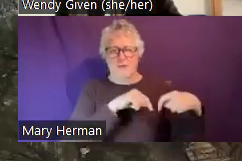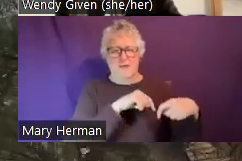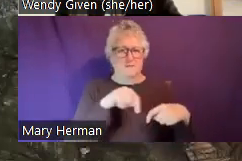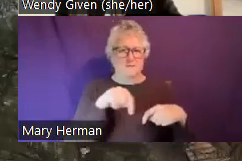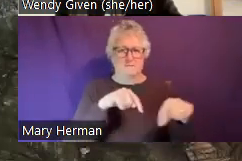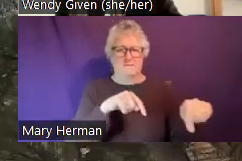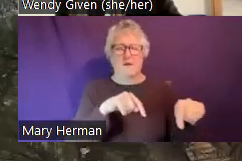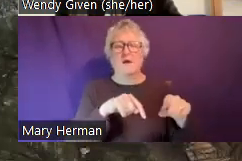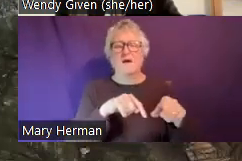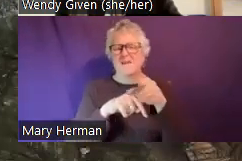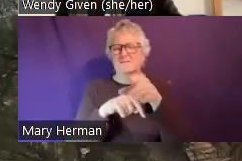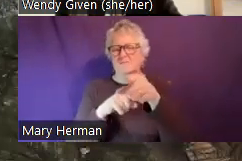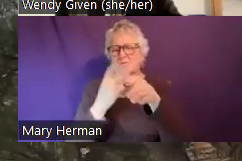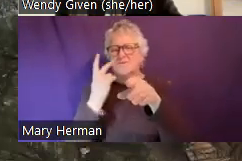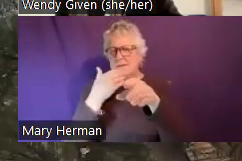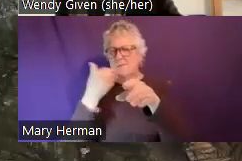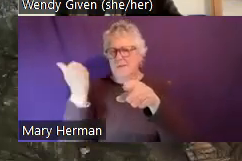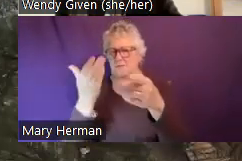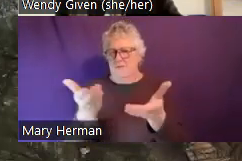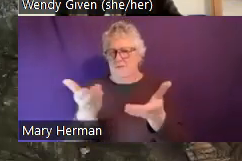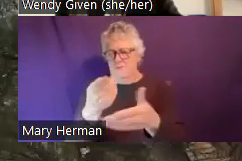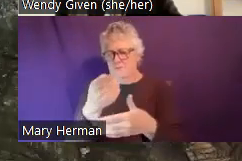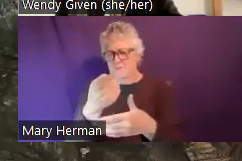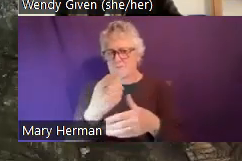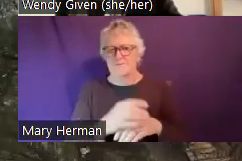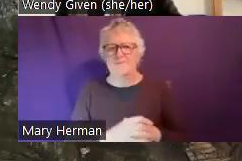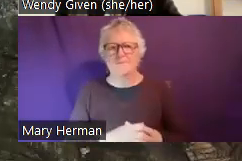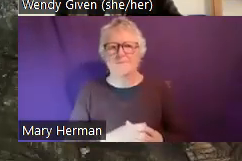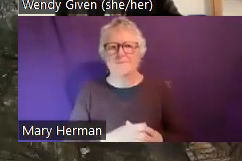you can see better here again.